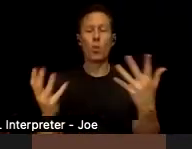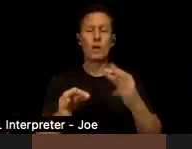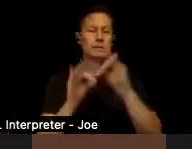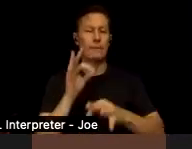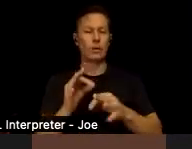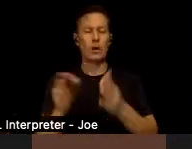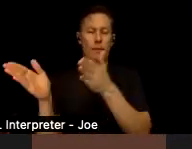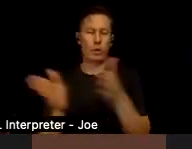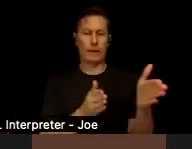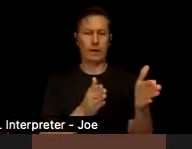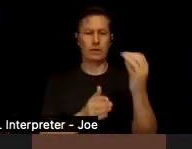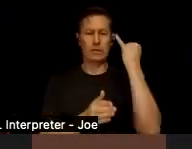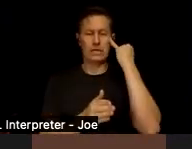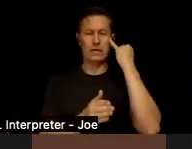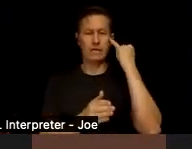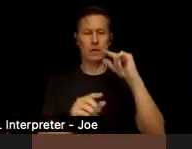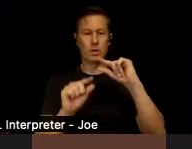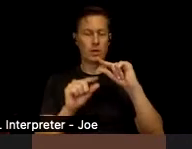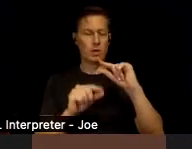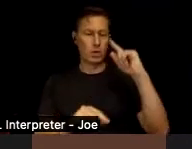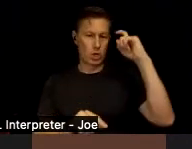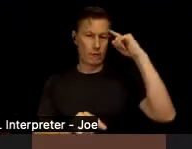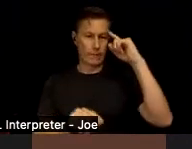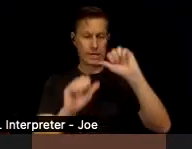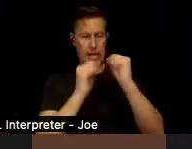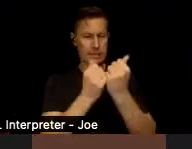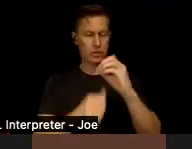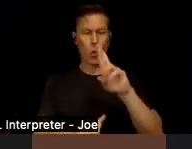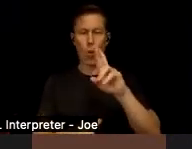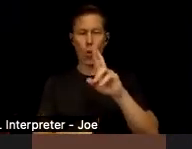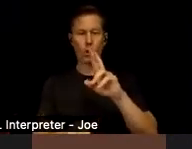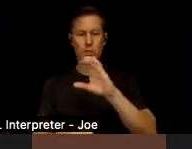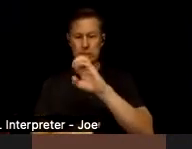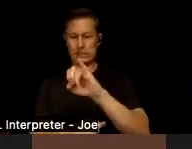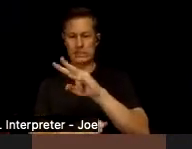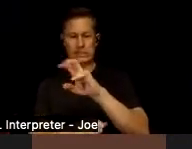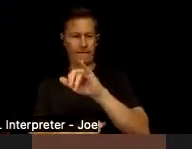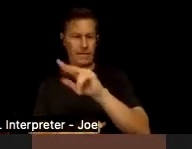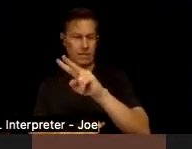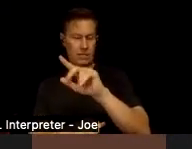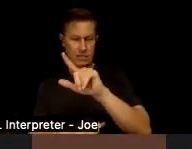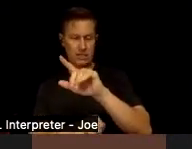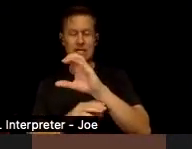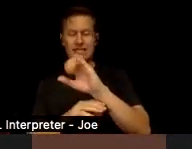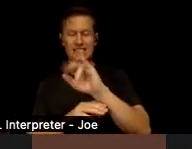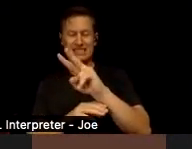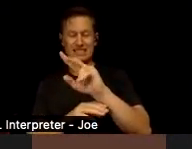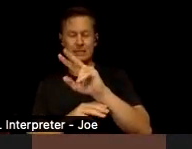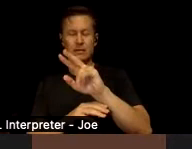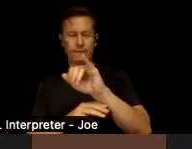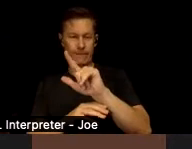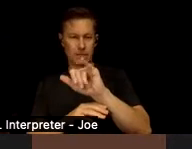civilian or as a governmental agency. As I mentioned, we drove out into the desert. We were